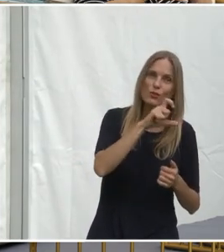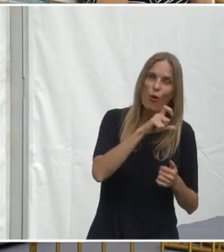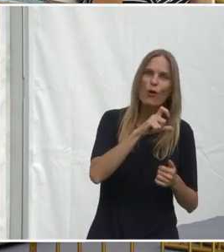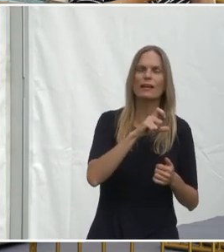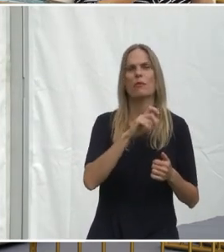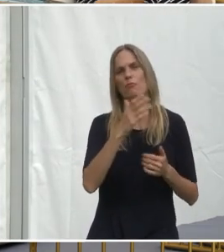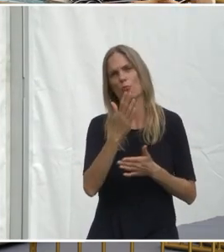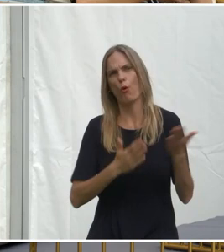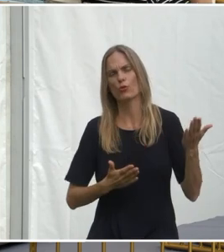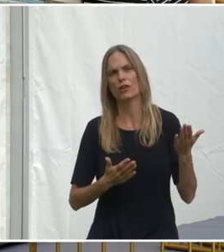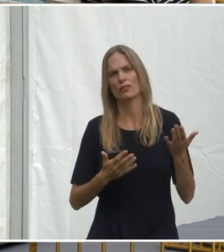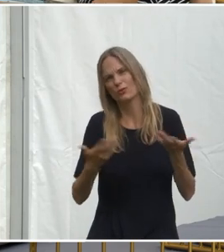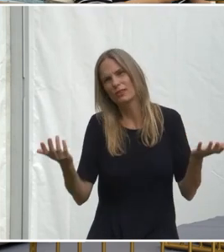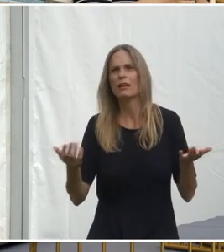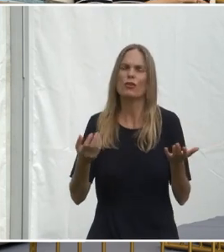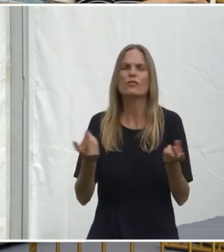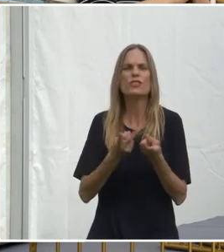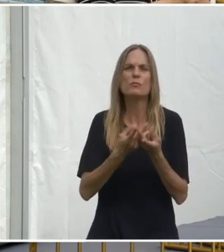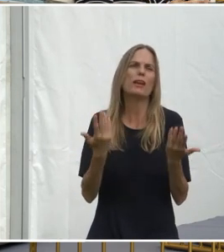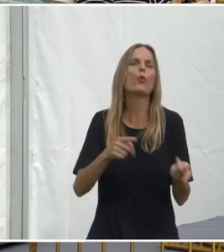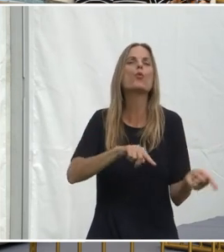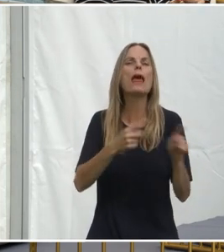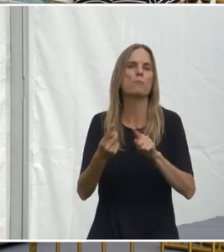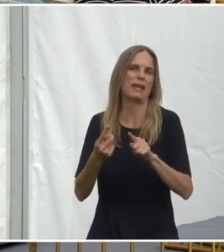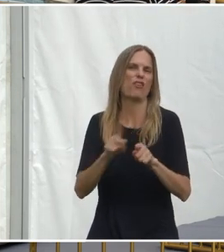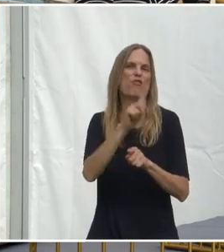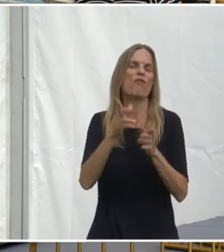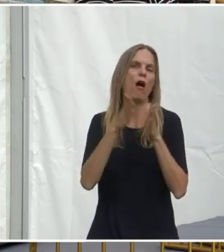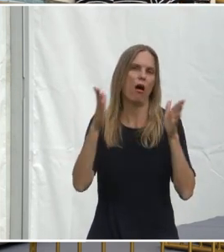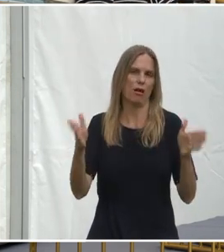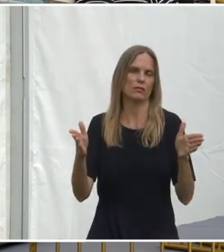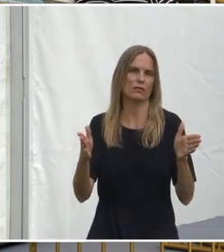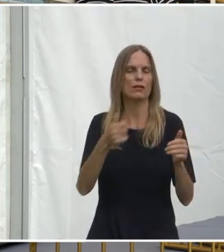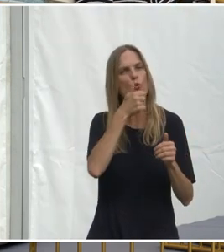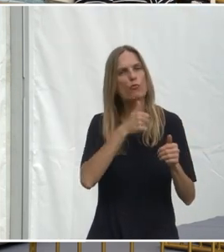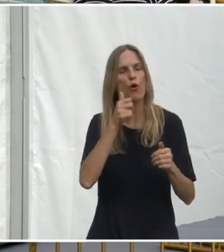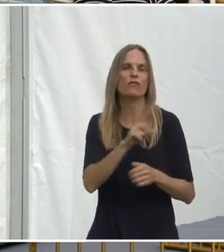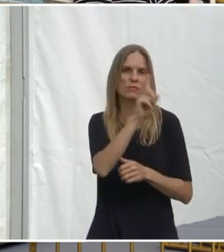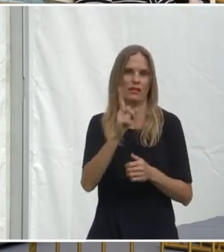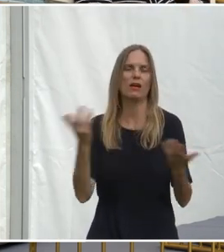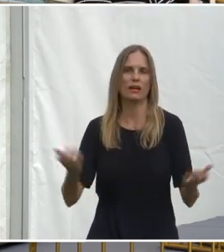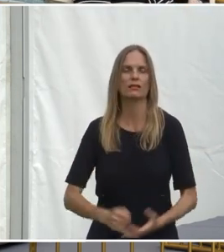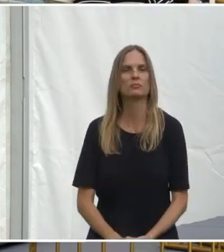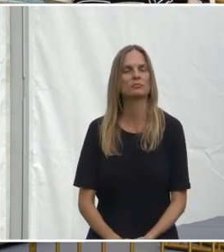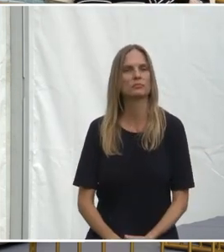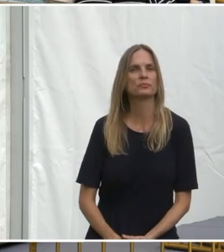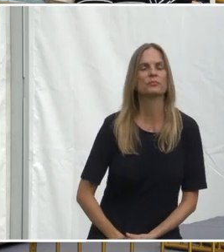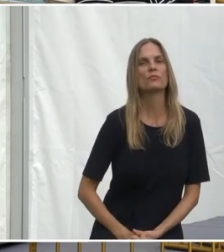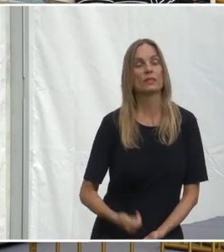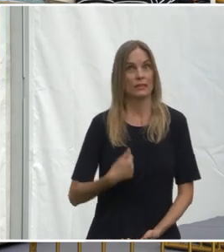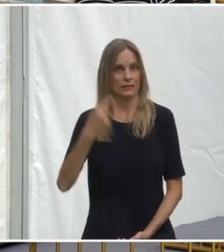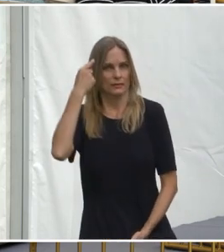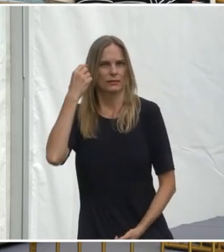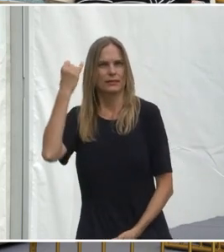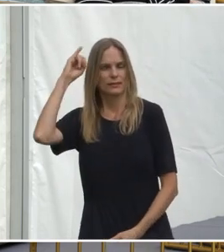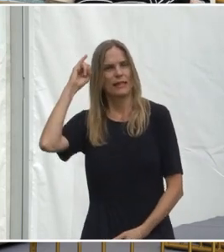either. So it's a kind of a transition phase in a field of labor. Yeah, please. I just got one idea, and